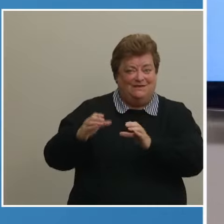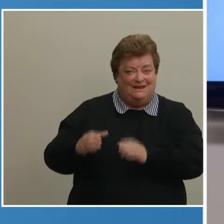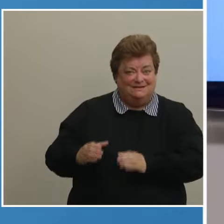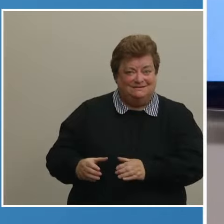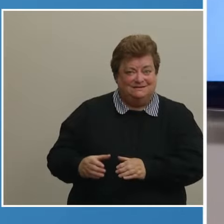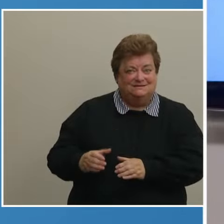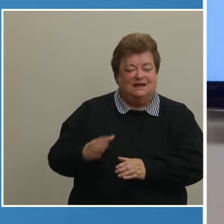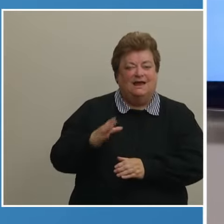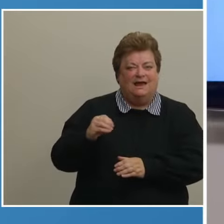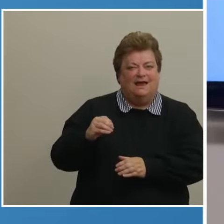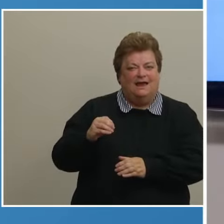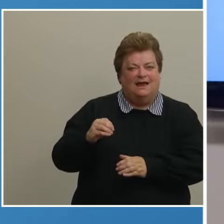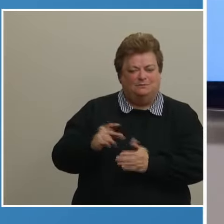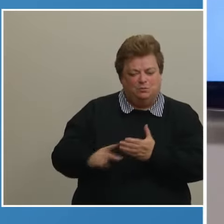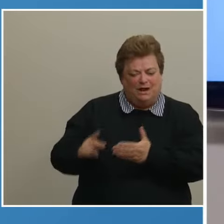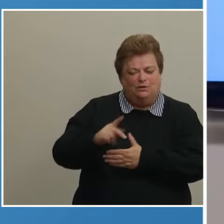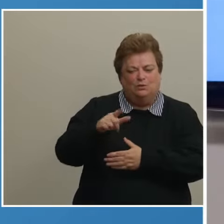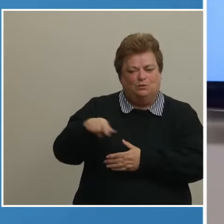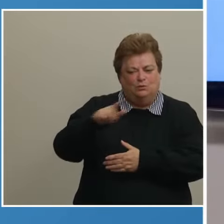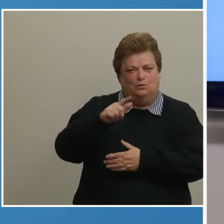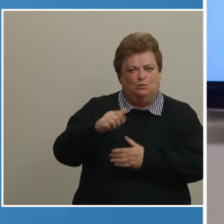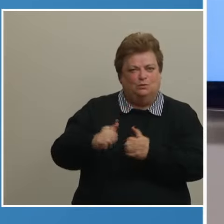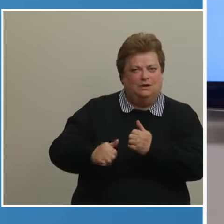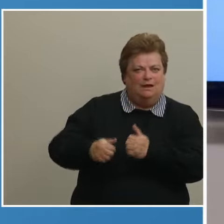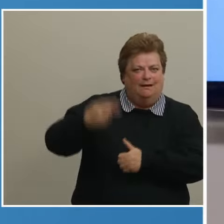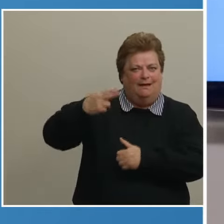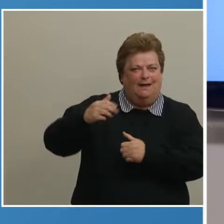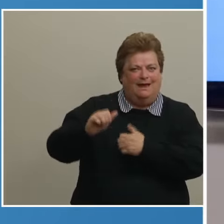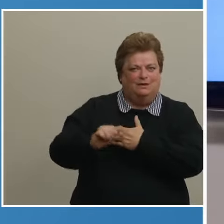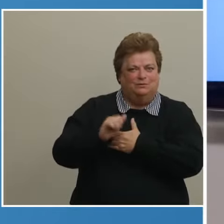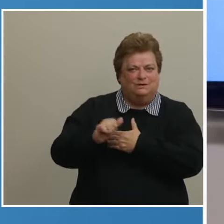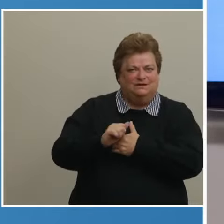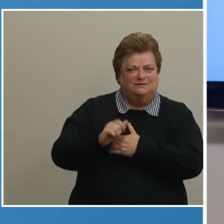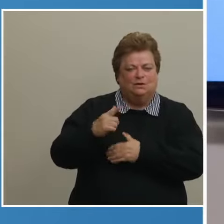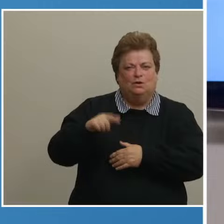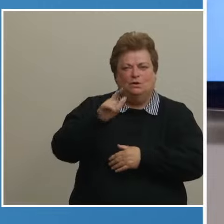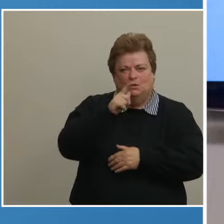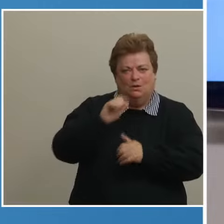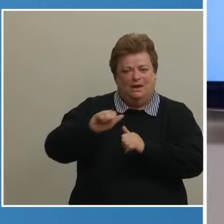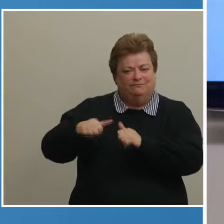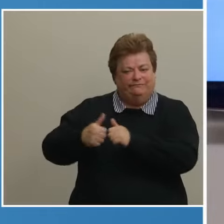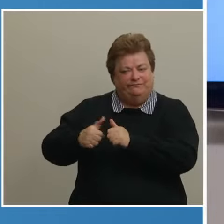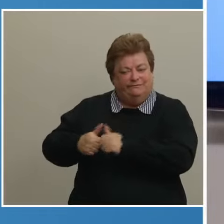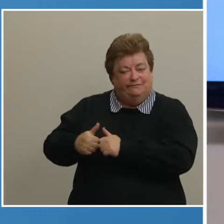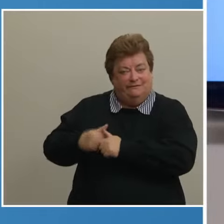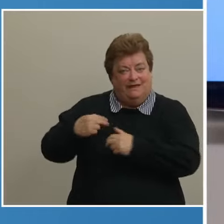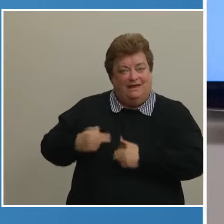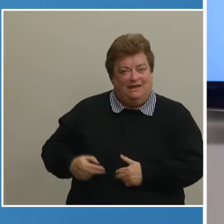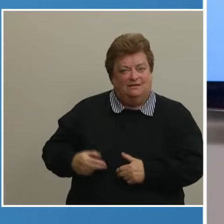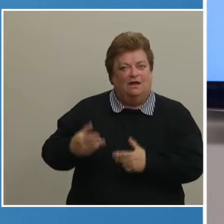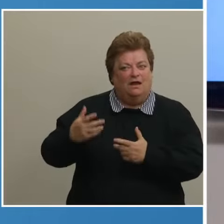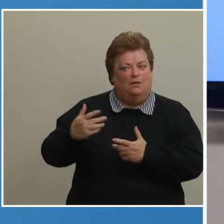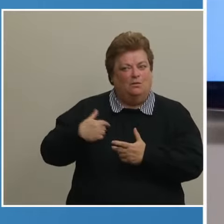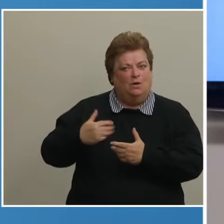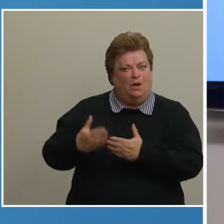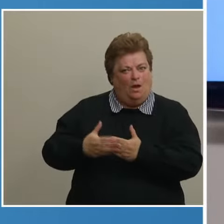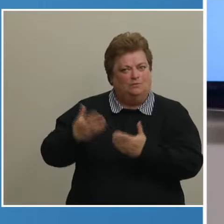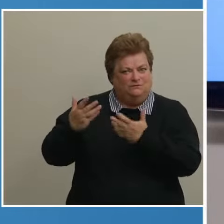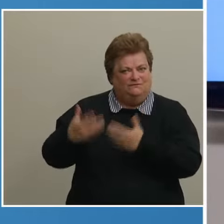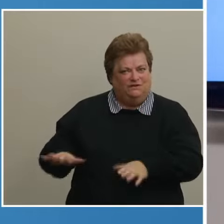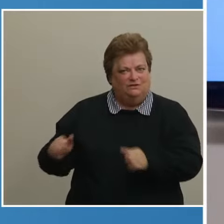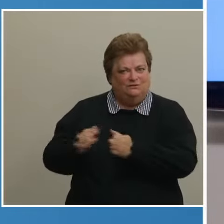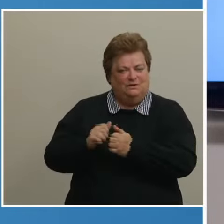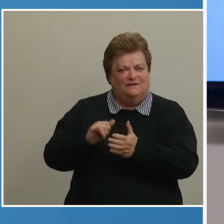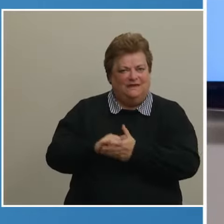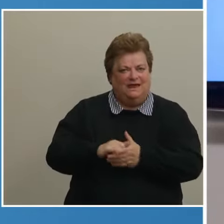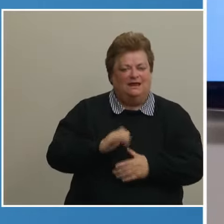who are at most risk. Vaccinations for people with serious health conditions are largely complete. And then our